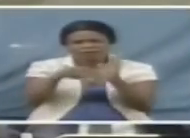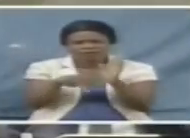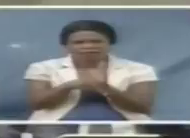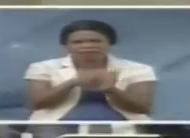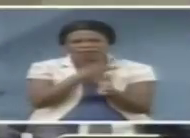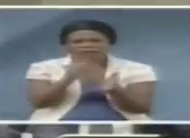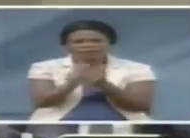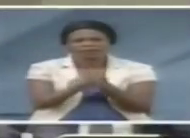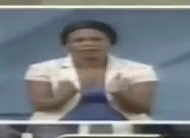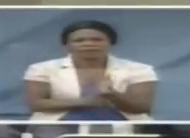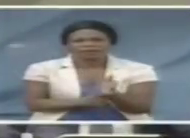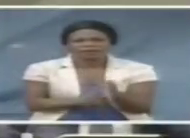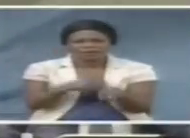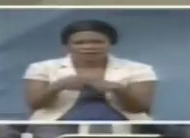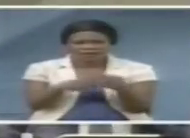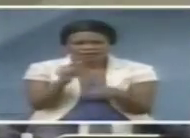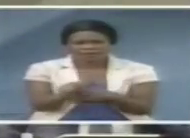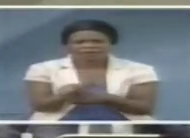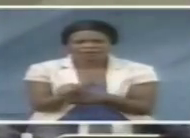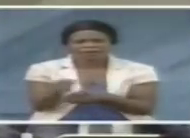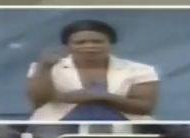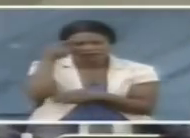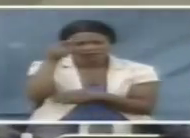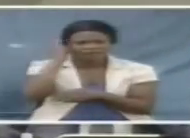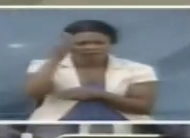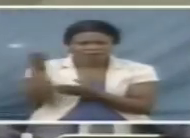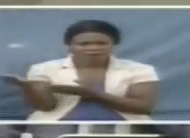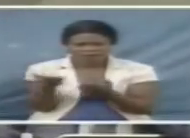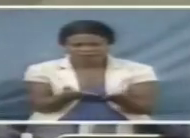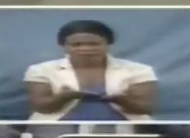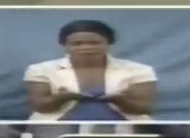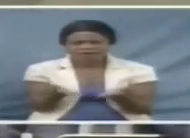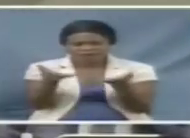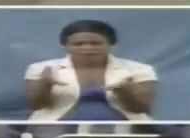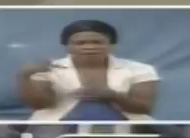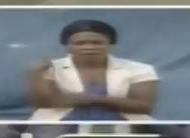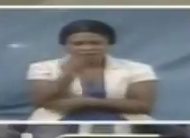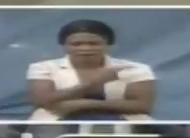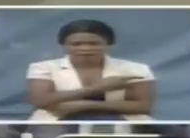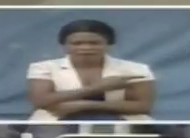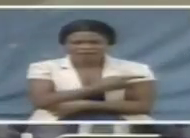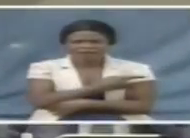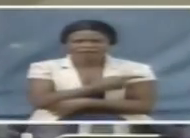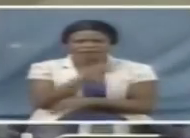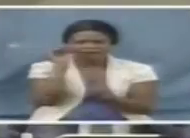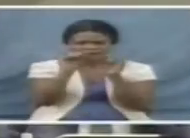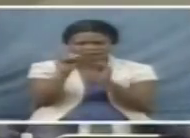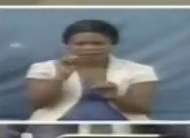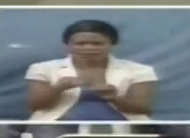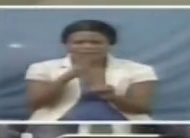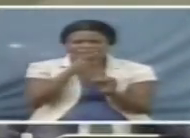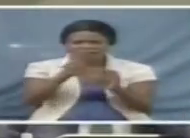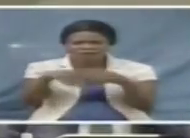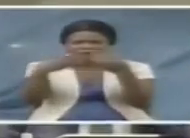by supportive policy and legislative reforms. In this regard, government will bring to this